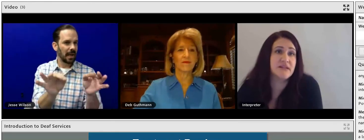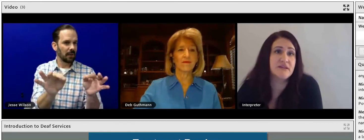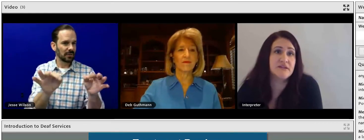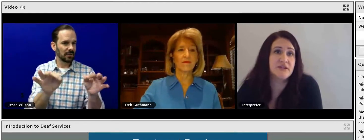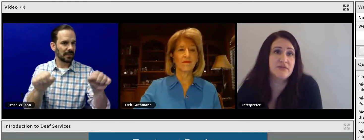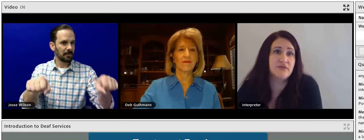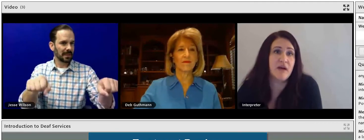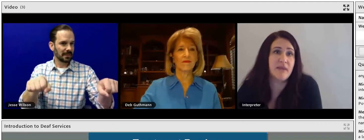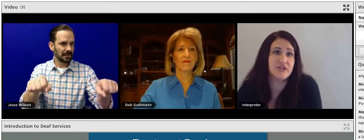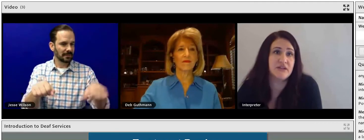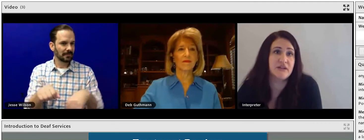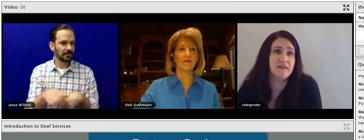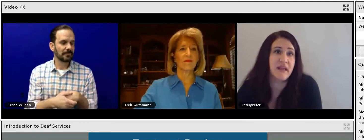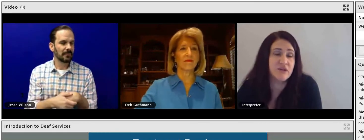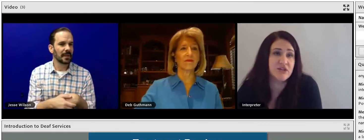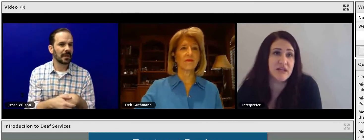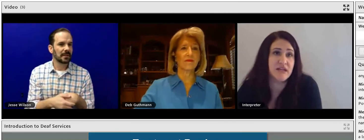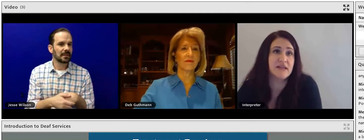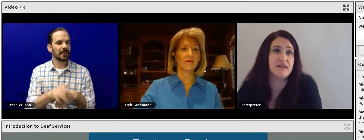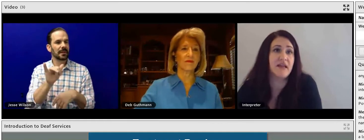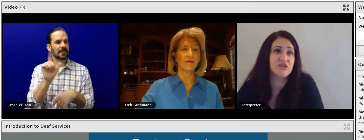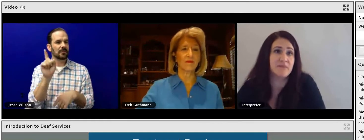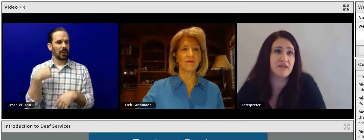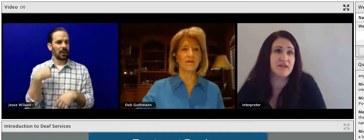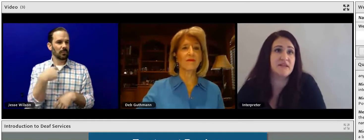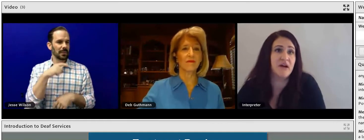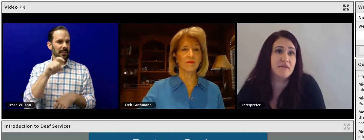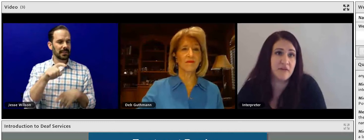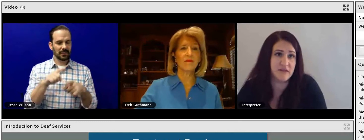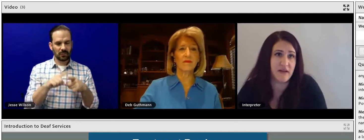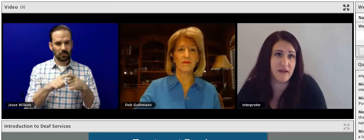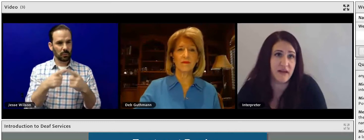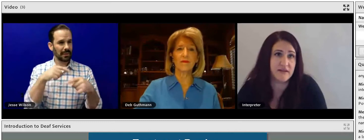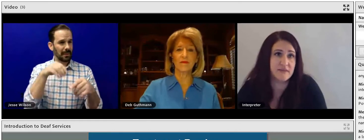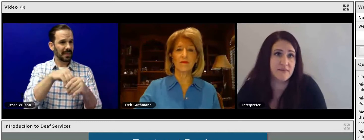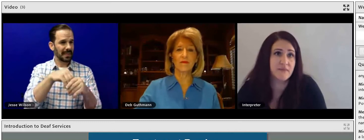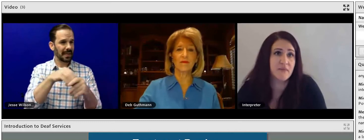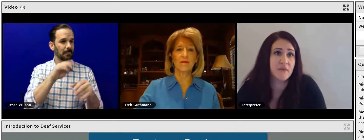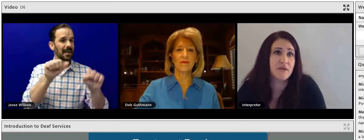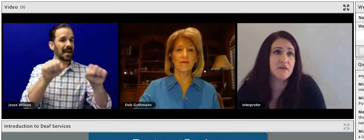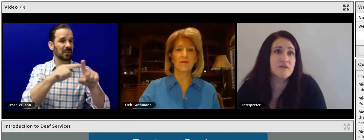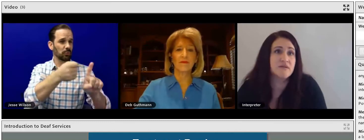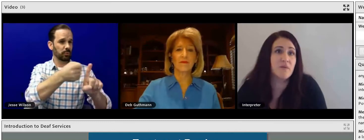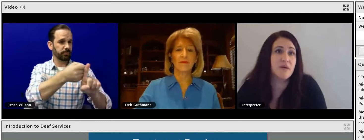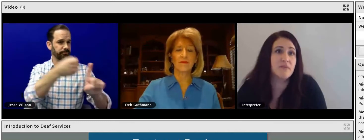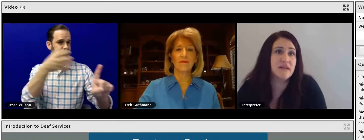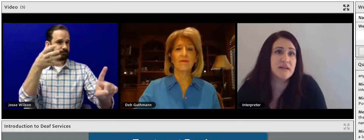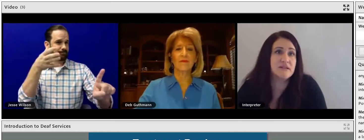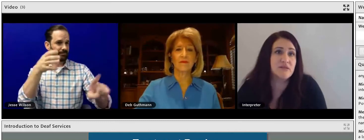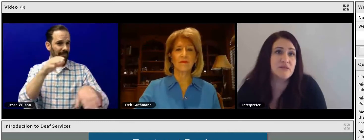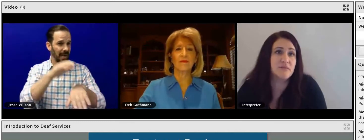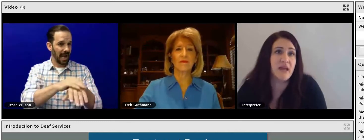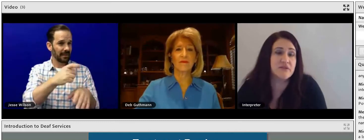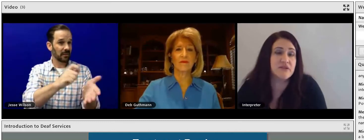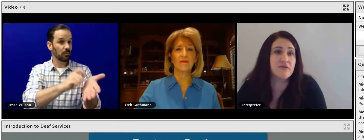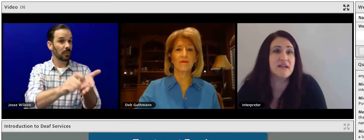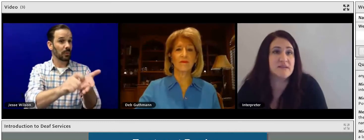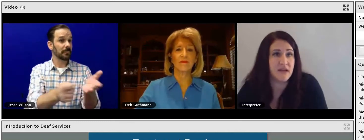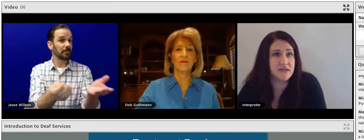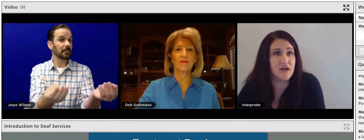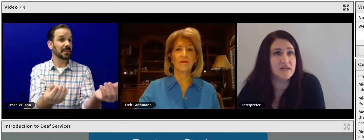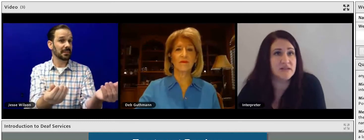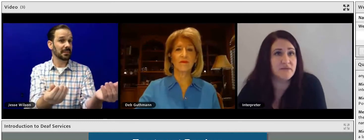Those written materials tend to not match the language needs and the language abilities of those clients. So we really need